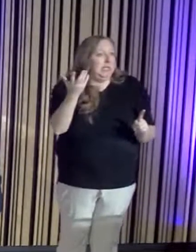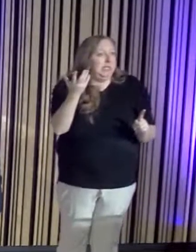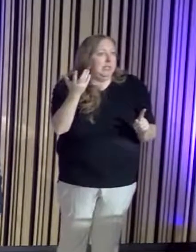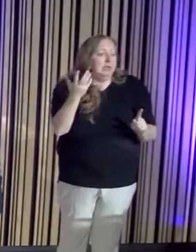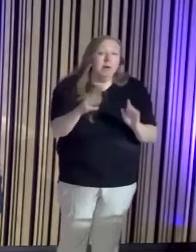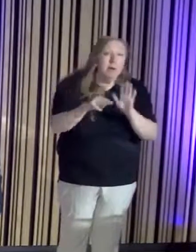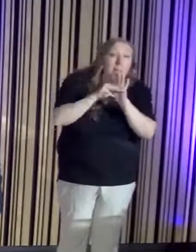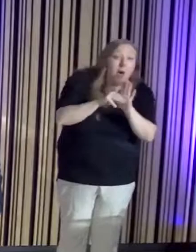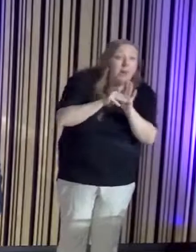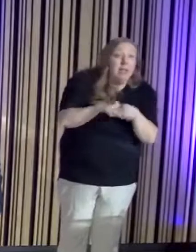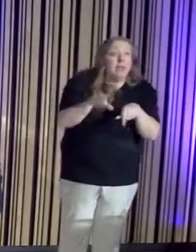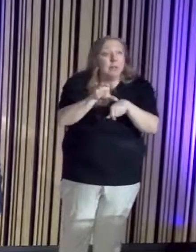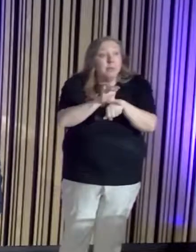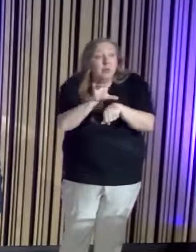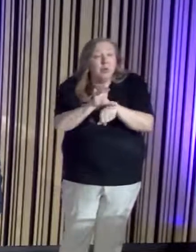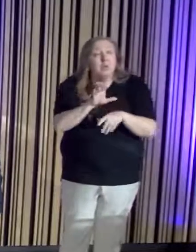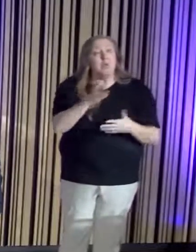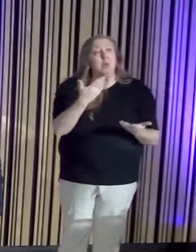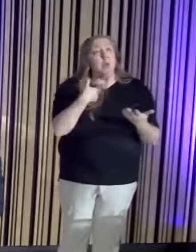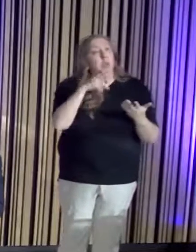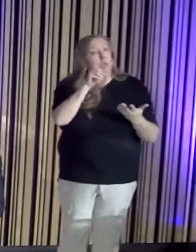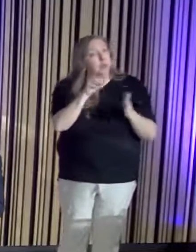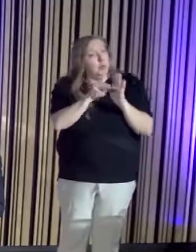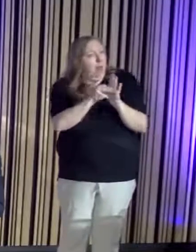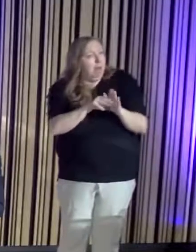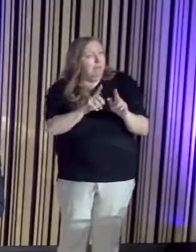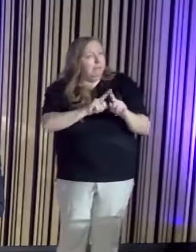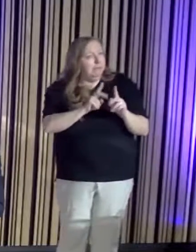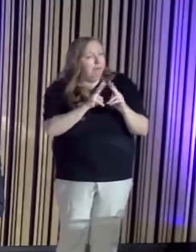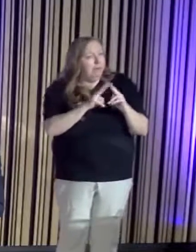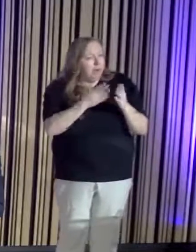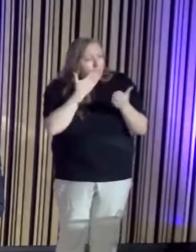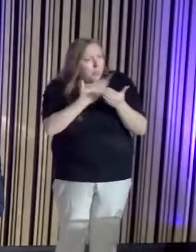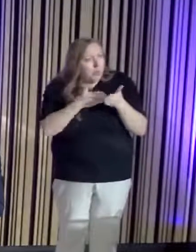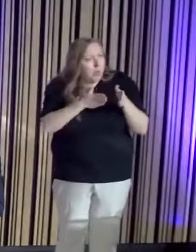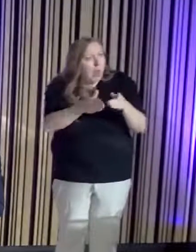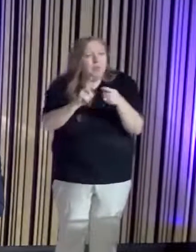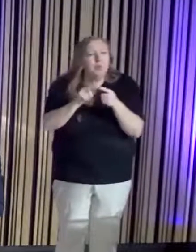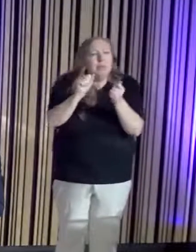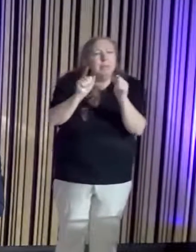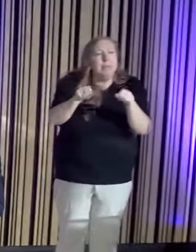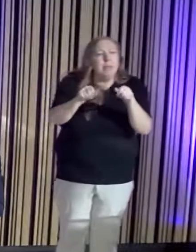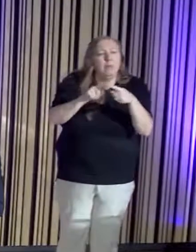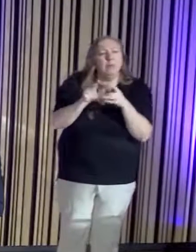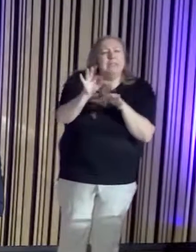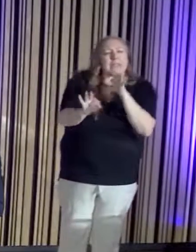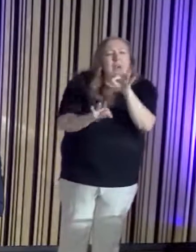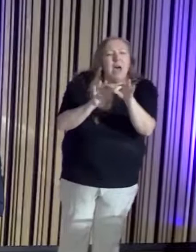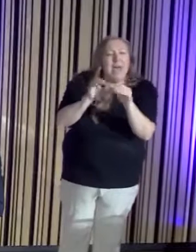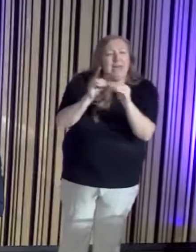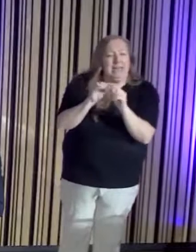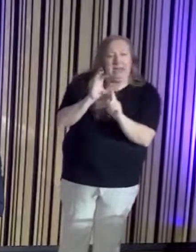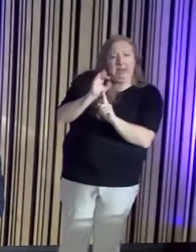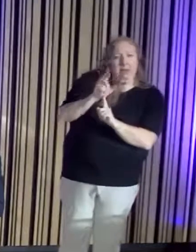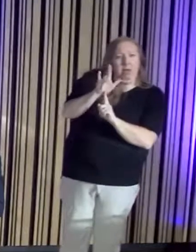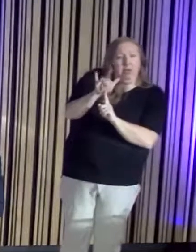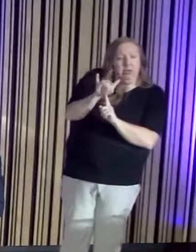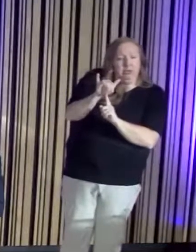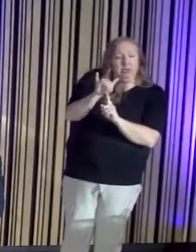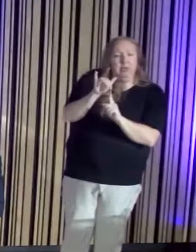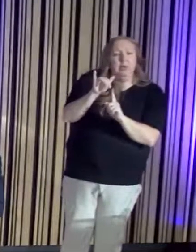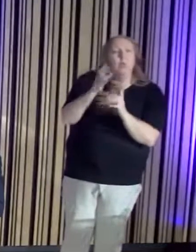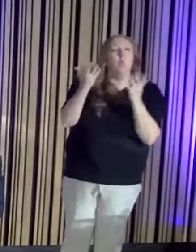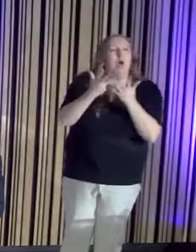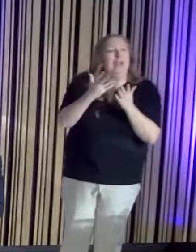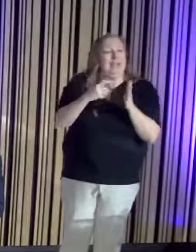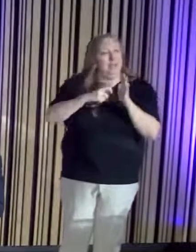modeling studies, and we do have fairly good ways to define in an ecological sense what is a keystone species, sort of